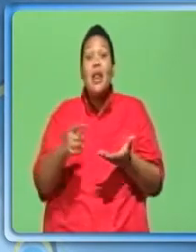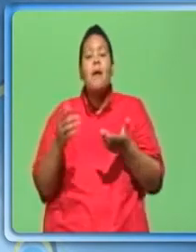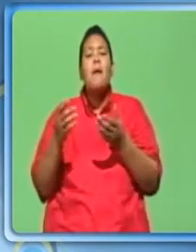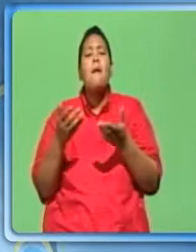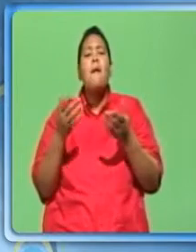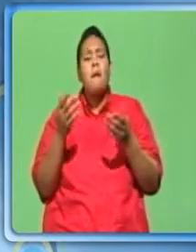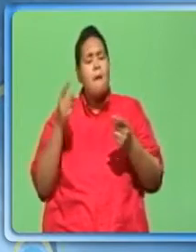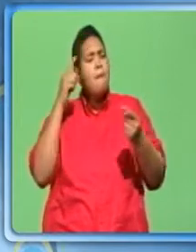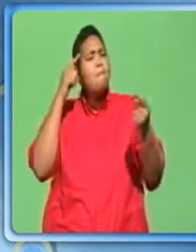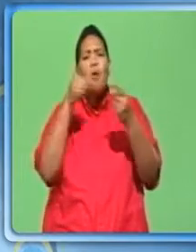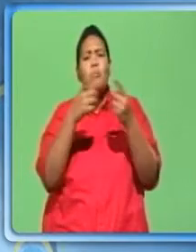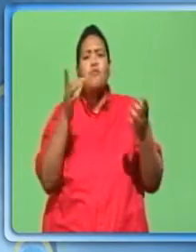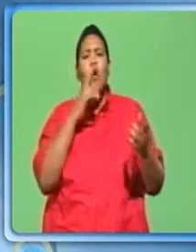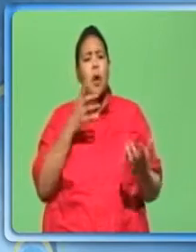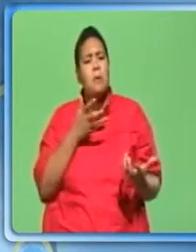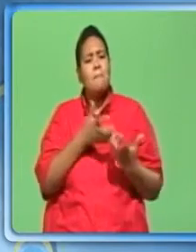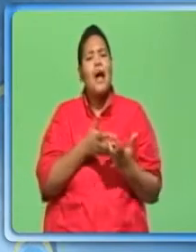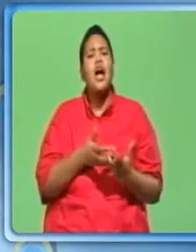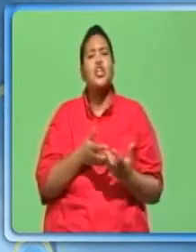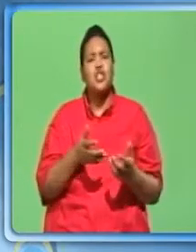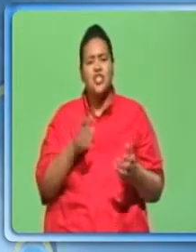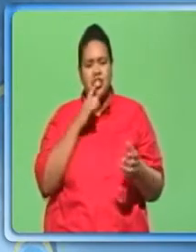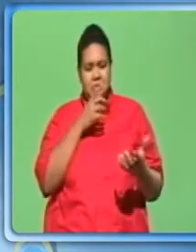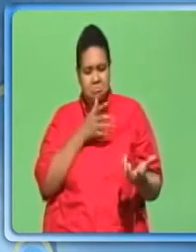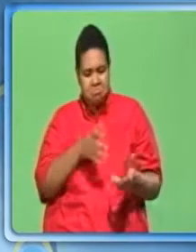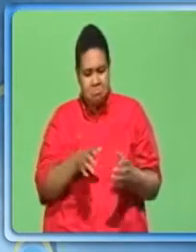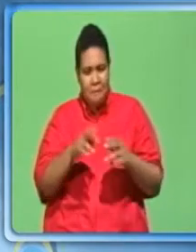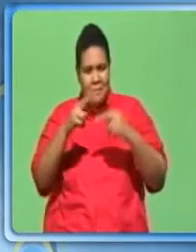of a building to a suitable subsoil.